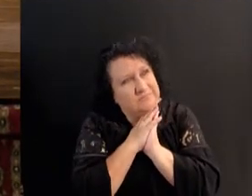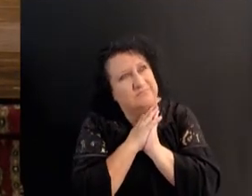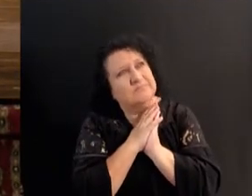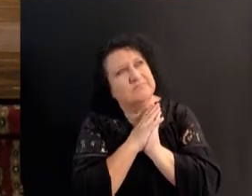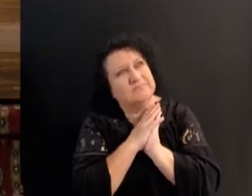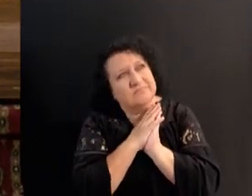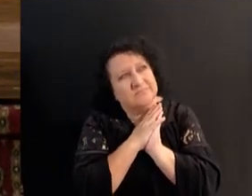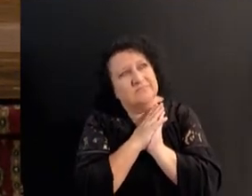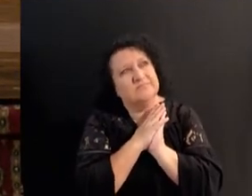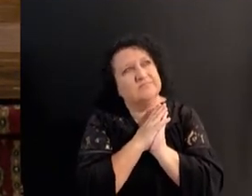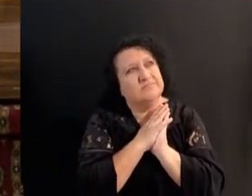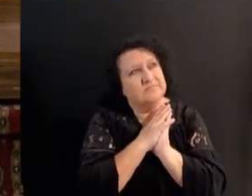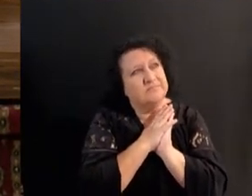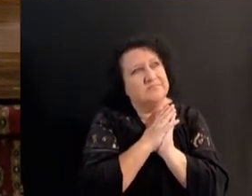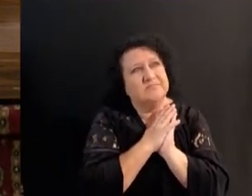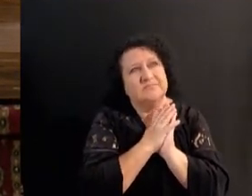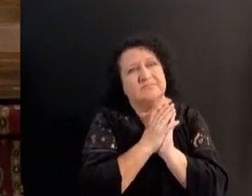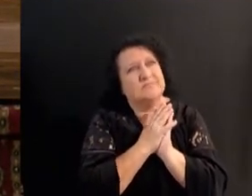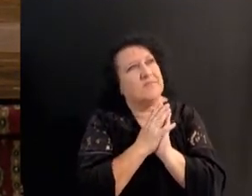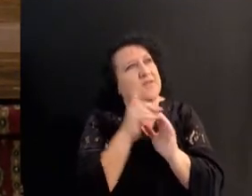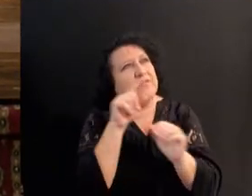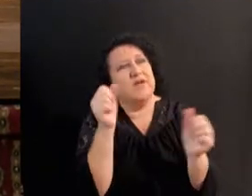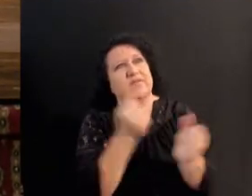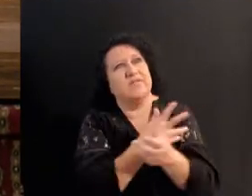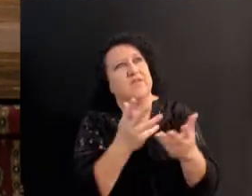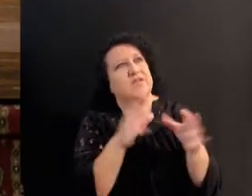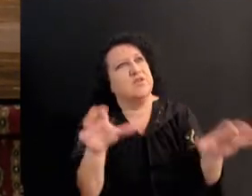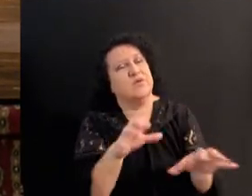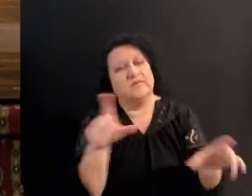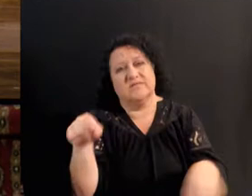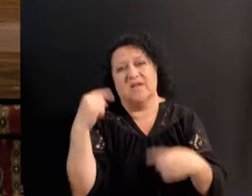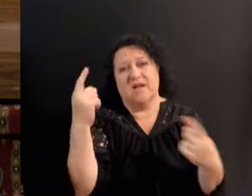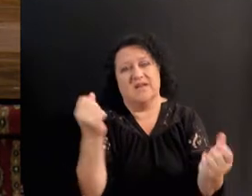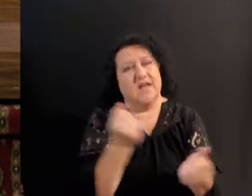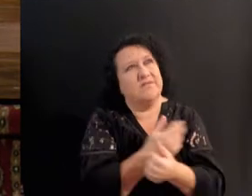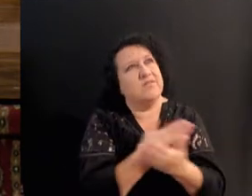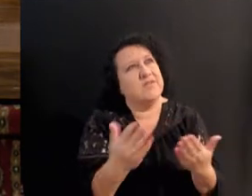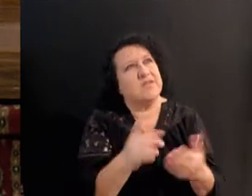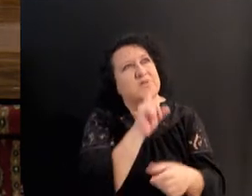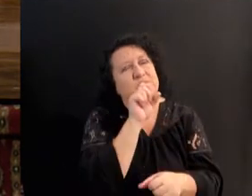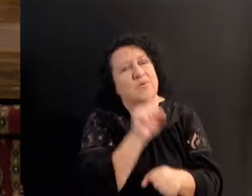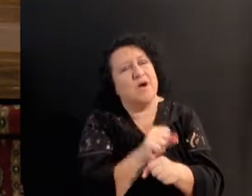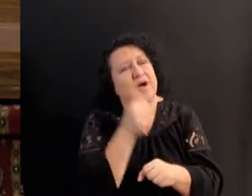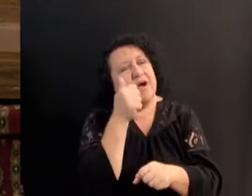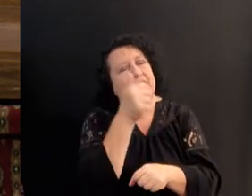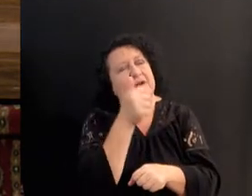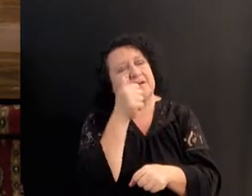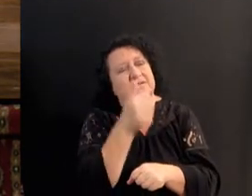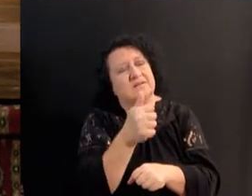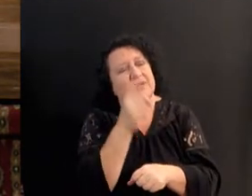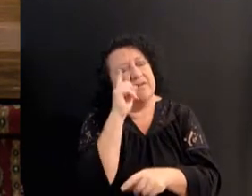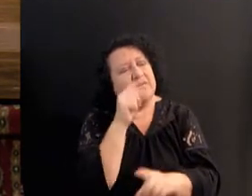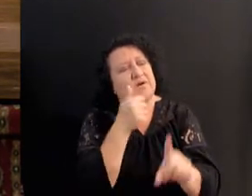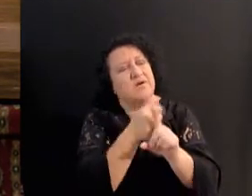for all that you have done, but more importantly, for all that you are, for who you are,